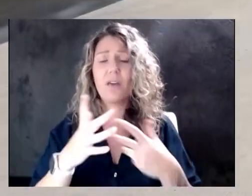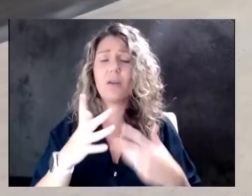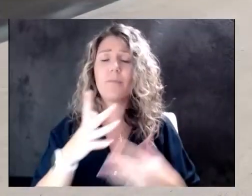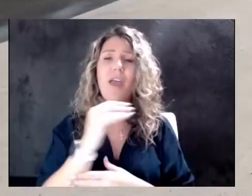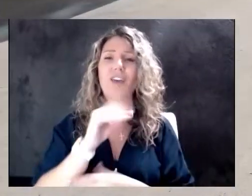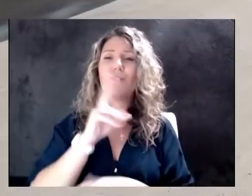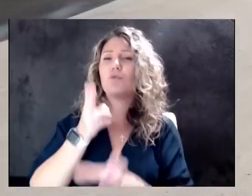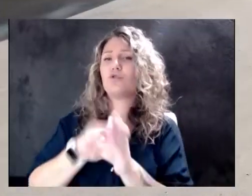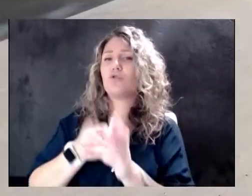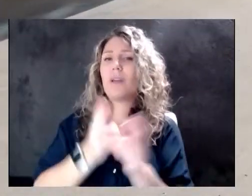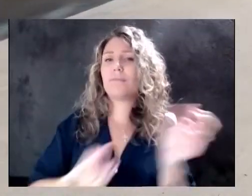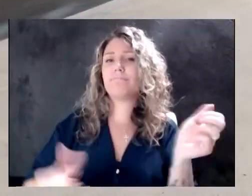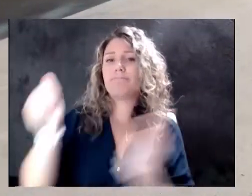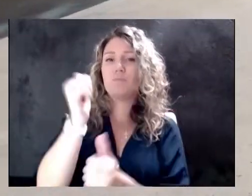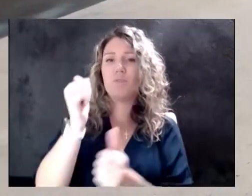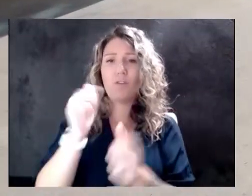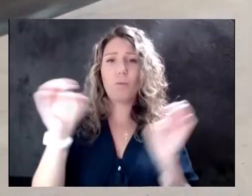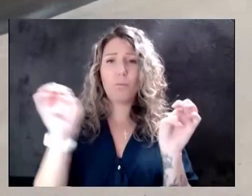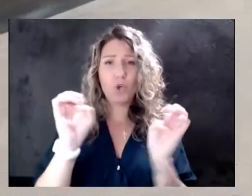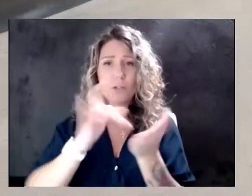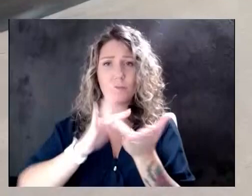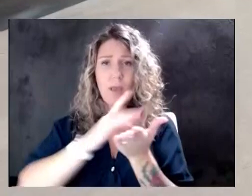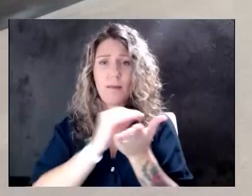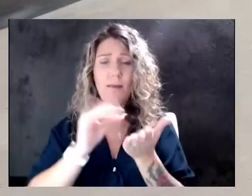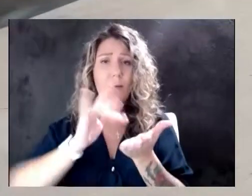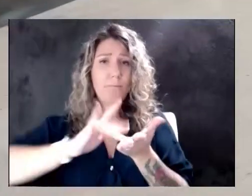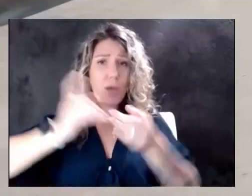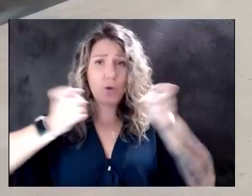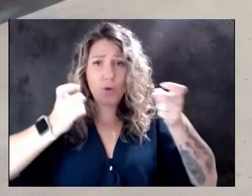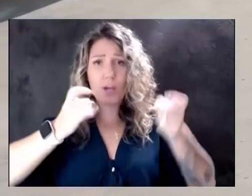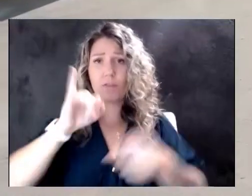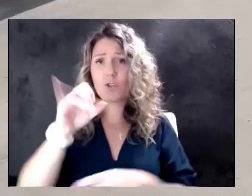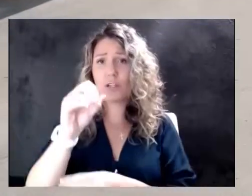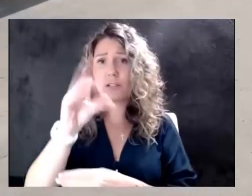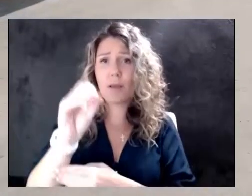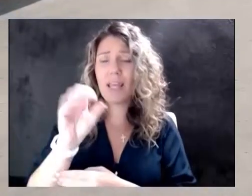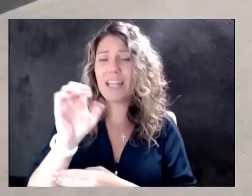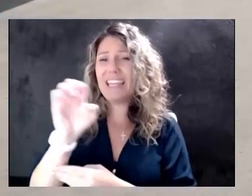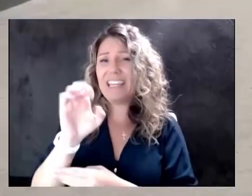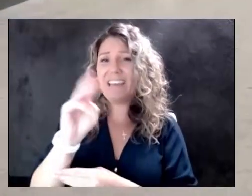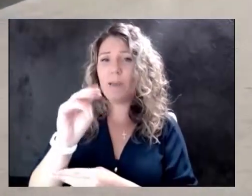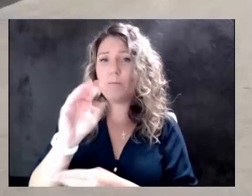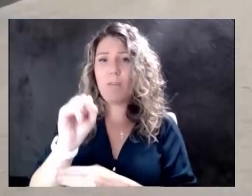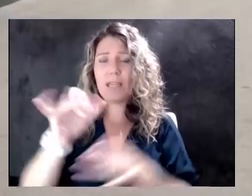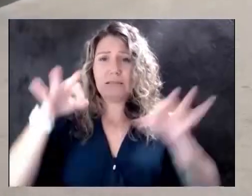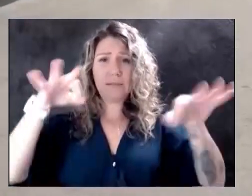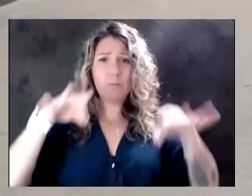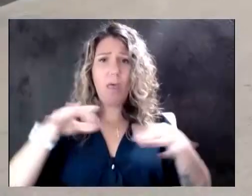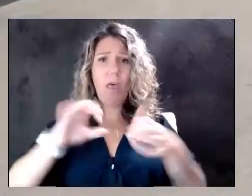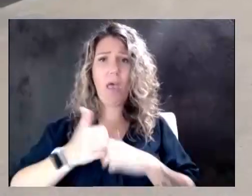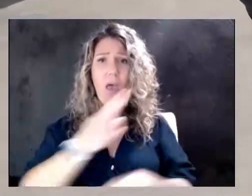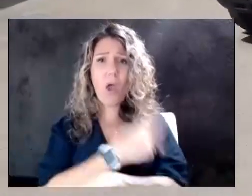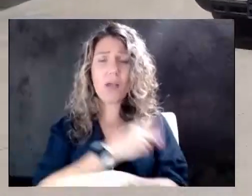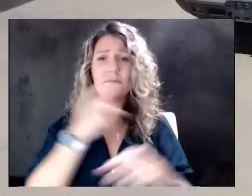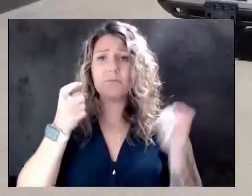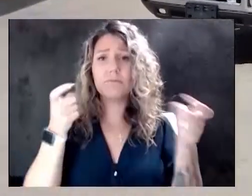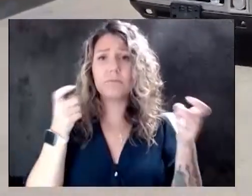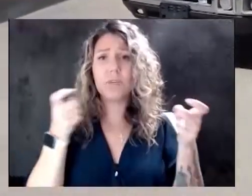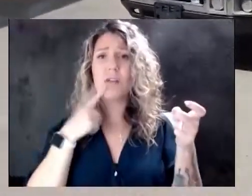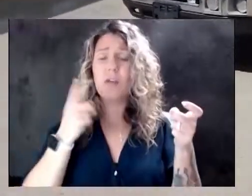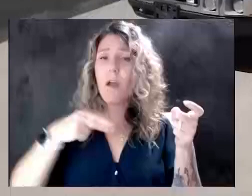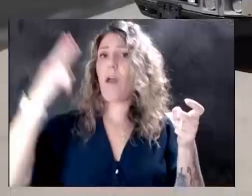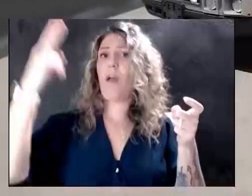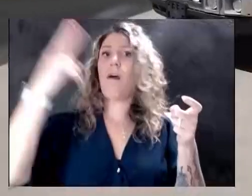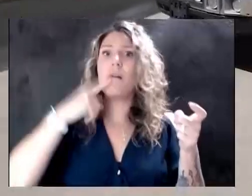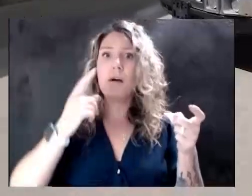Medicine, as well as the Medical Director of Johnson County EMS, to explain how hospitals are handling this high volume and